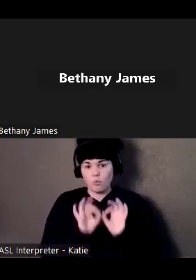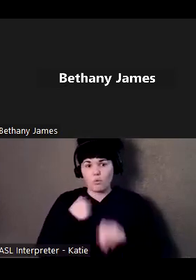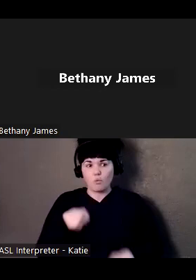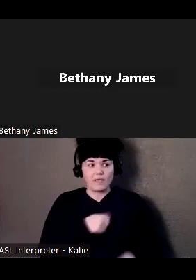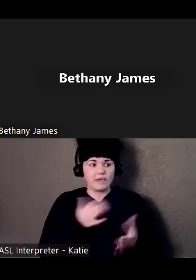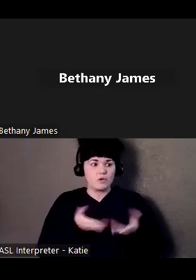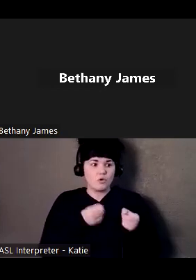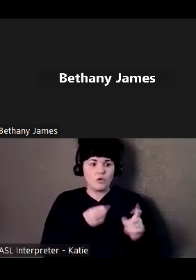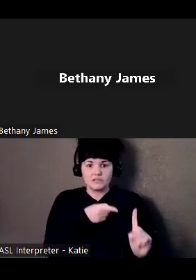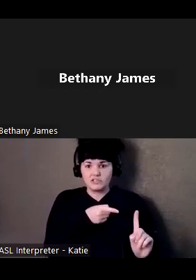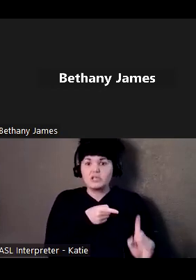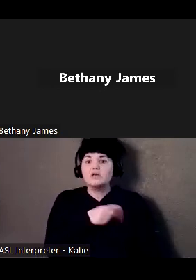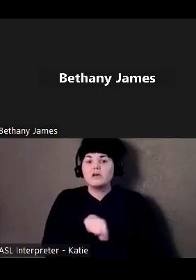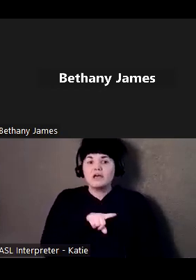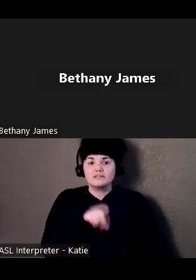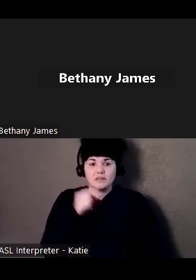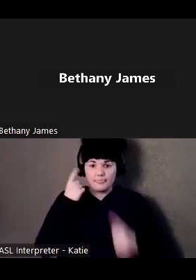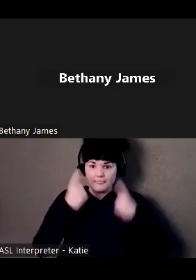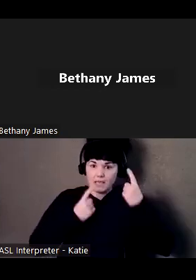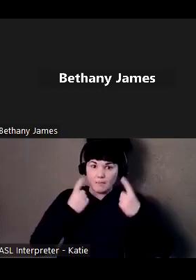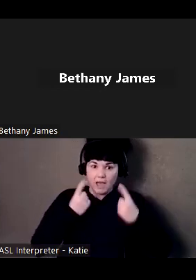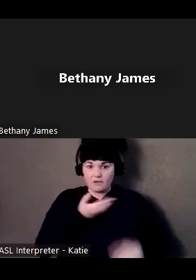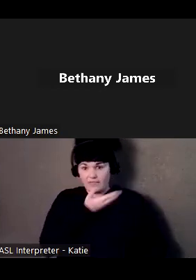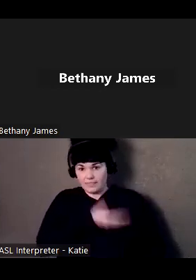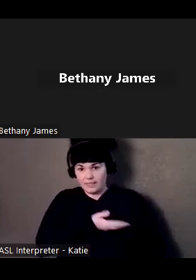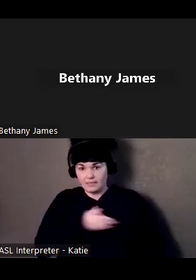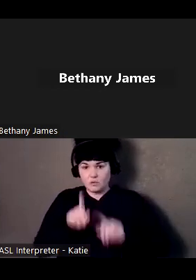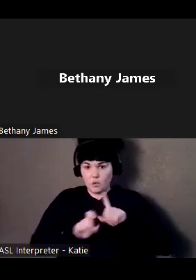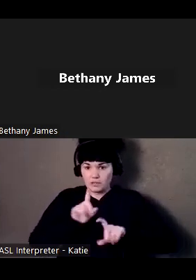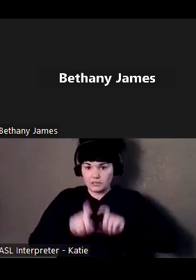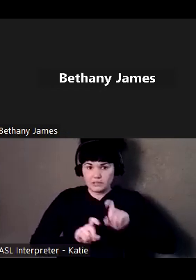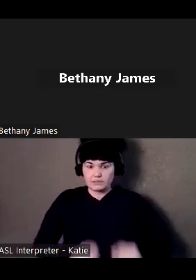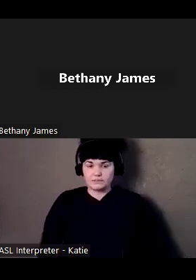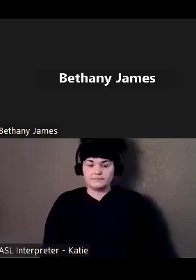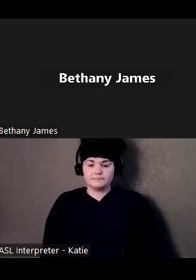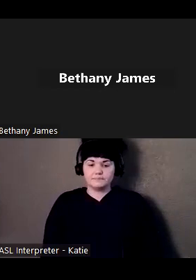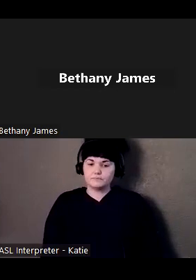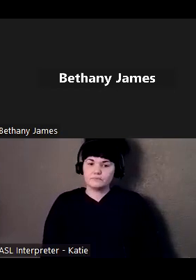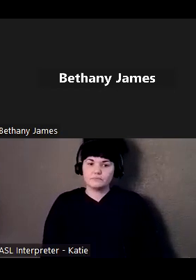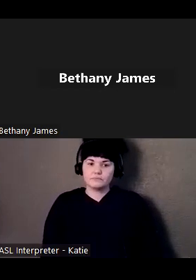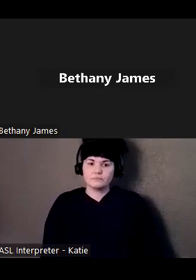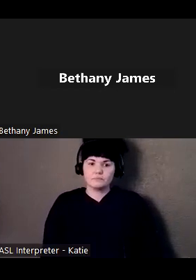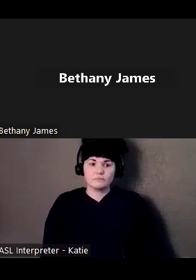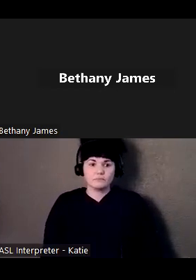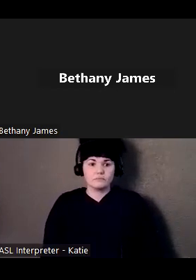our customers to think about these following questions, especially if we're seeing them stuck in this place